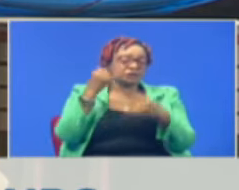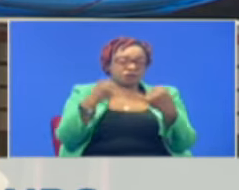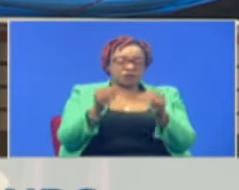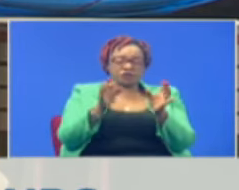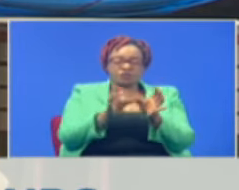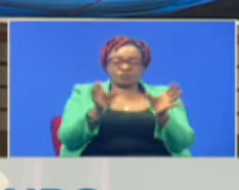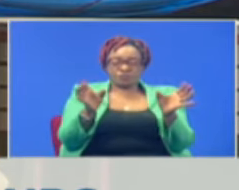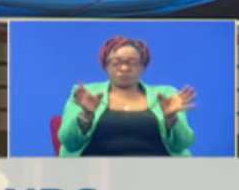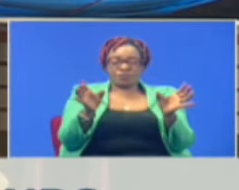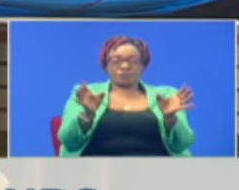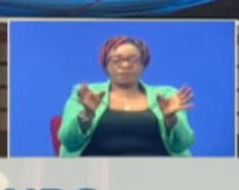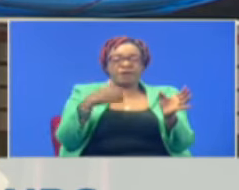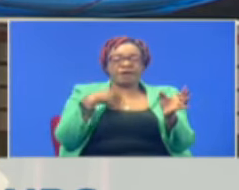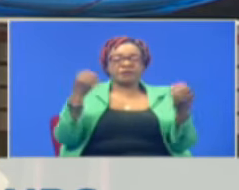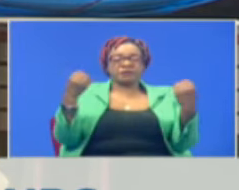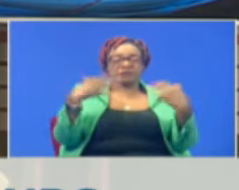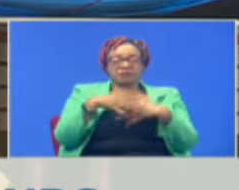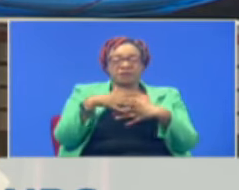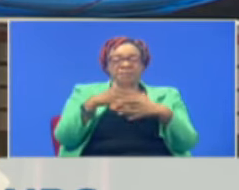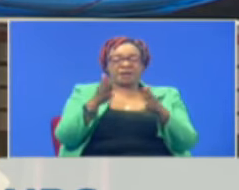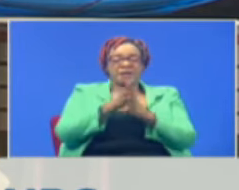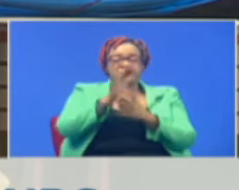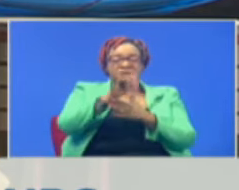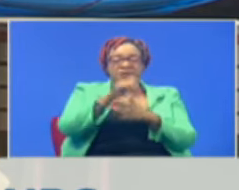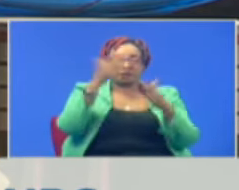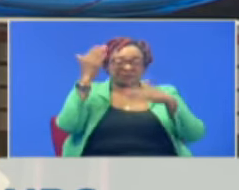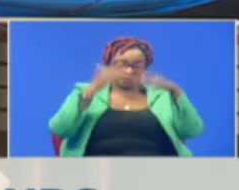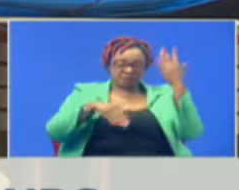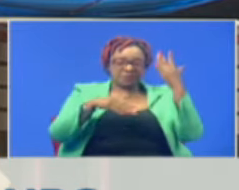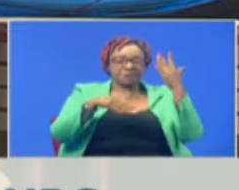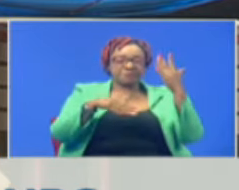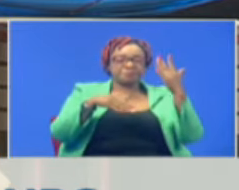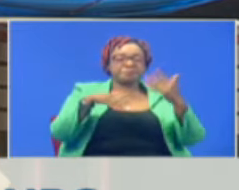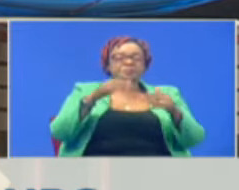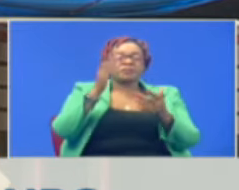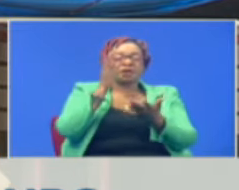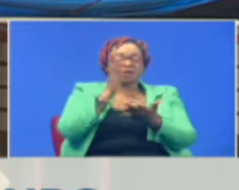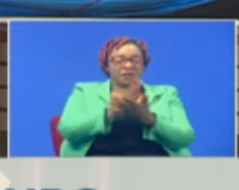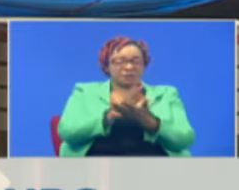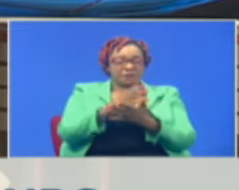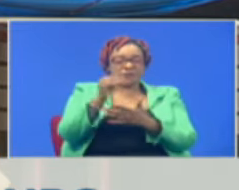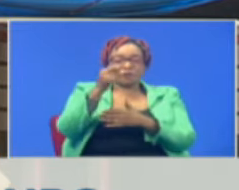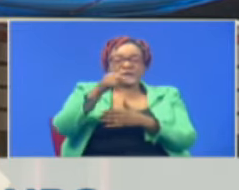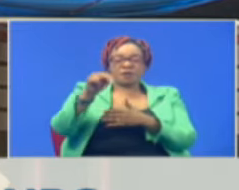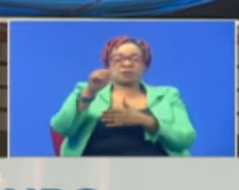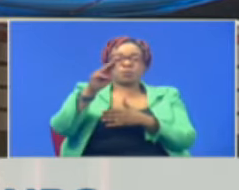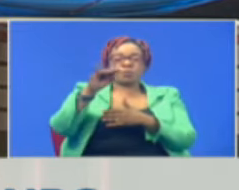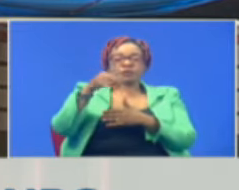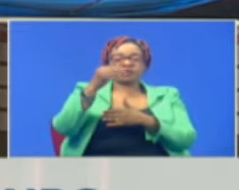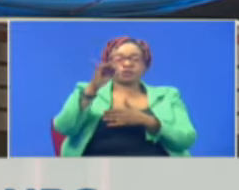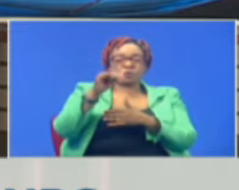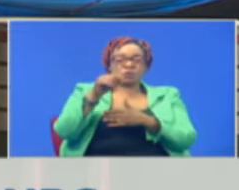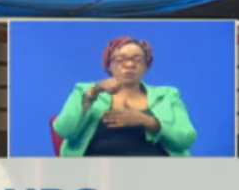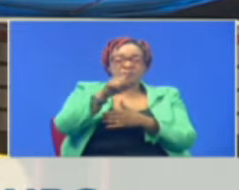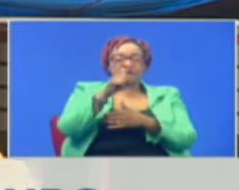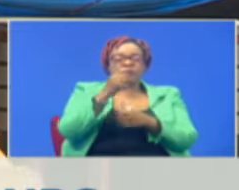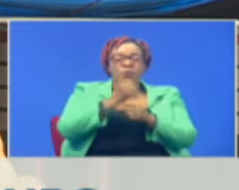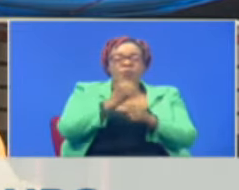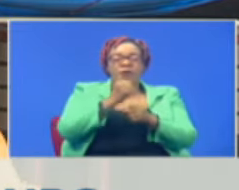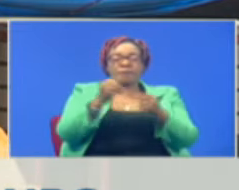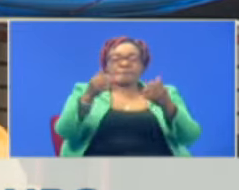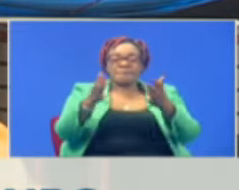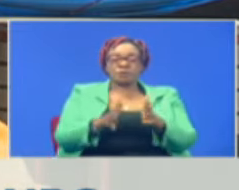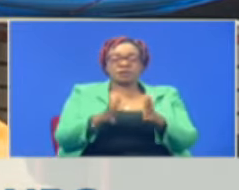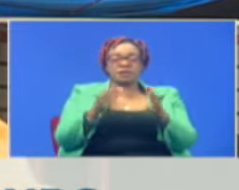misunderstood and stigma-laden career. That is the reality for Anne Wanjiku, who is a mortician in Nyahururu in the county